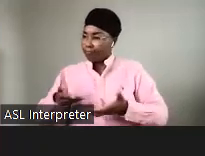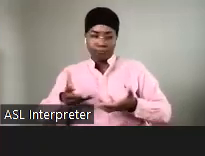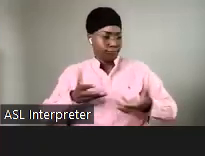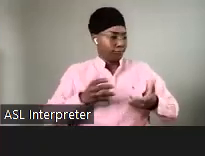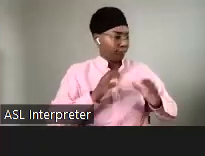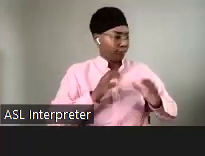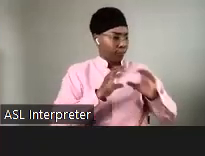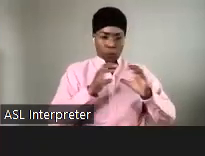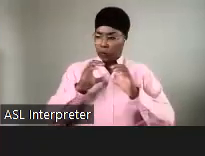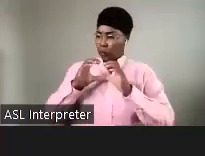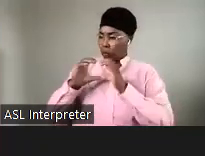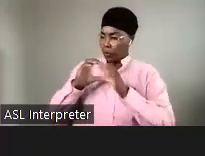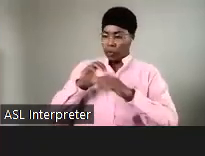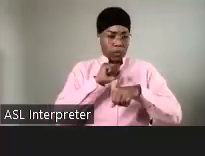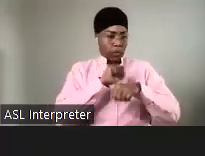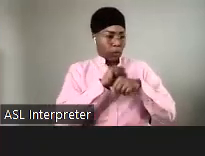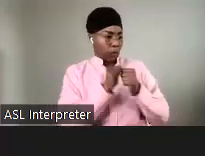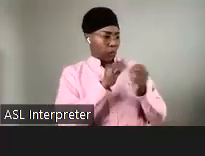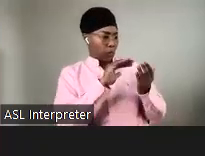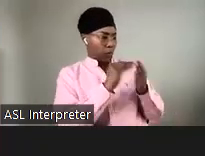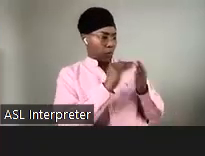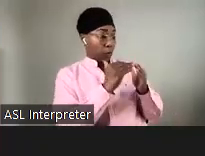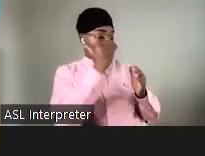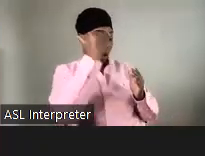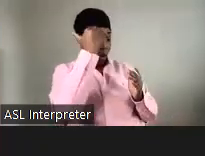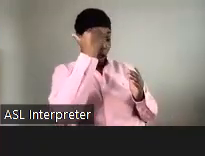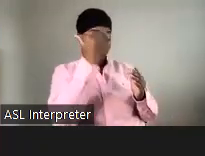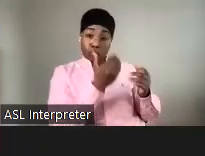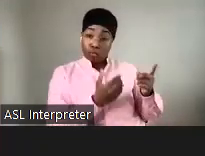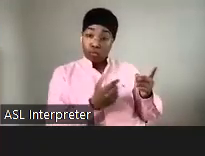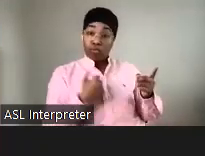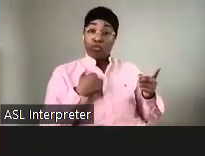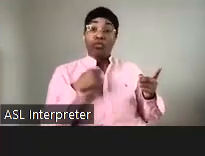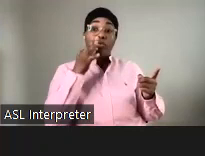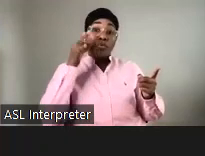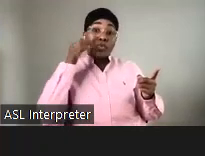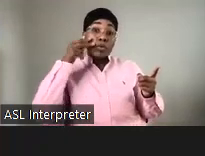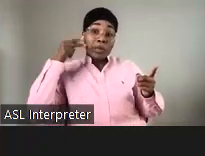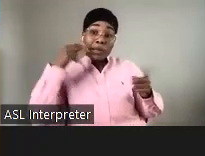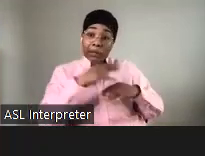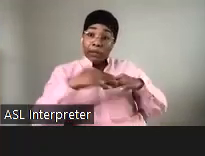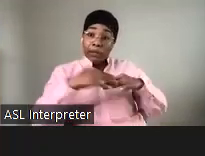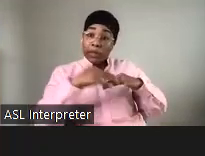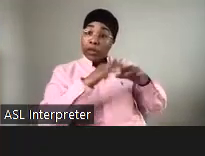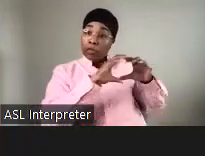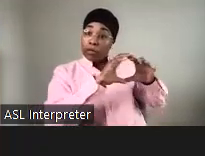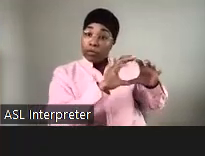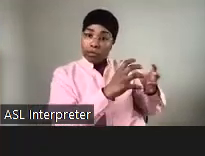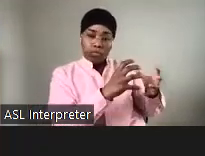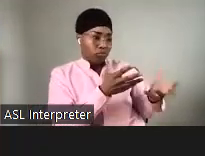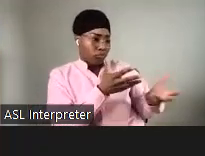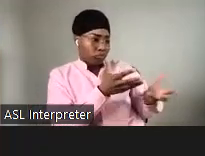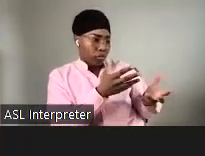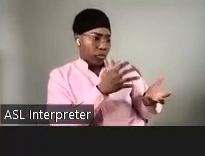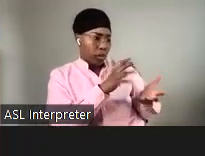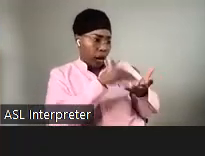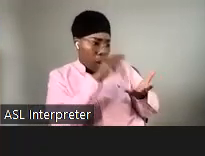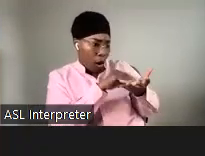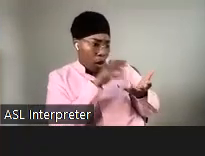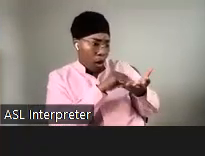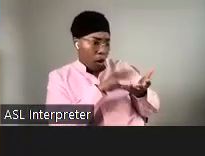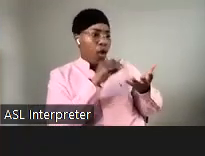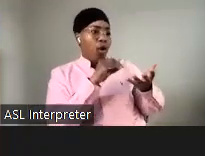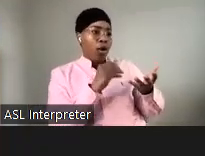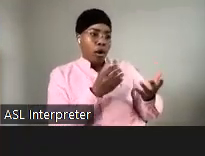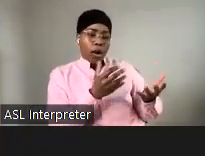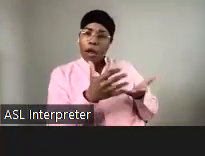community knowledge holders here in Sault Ste. Marie and in the surrounding area to collect oral